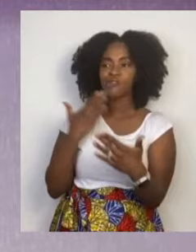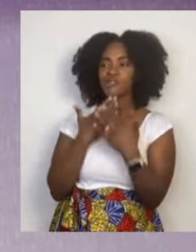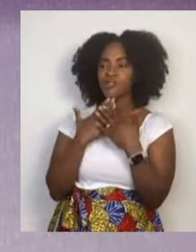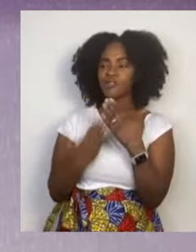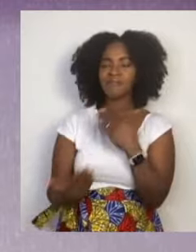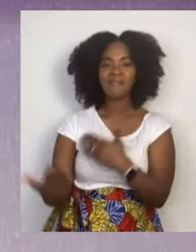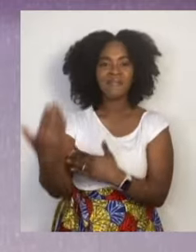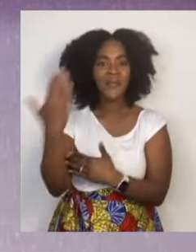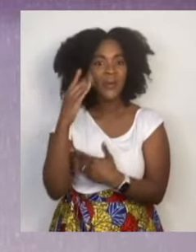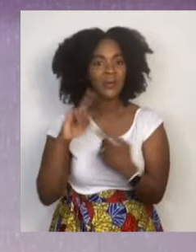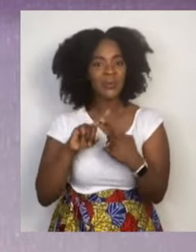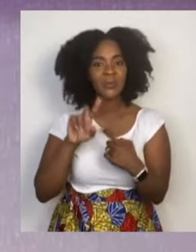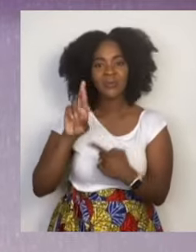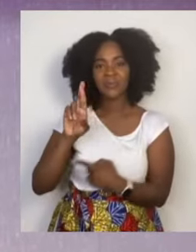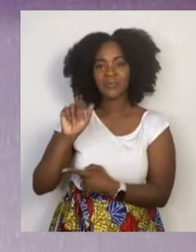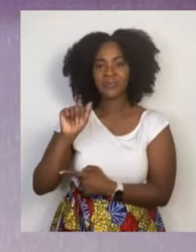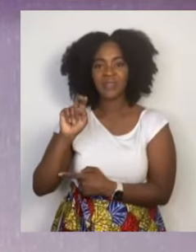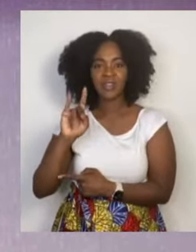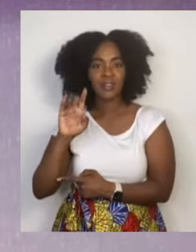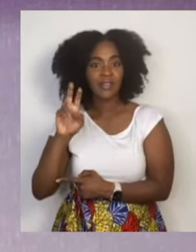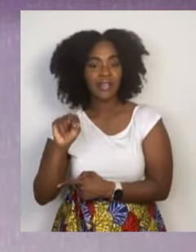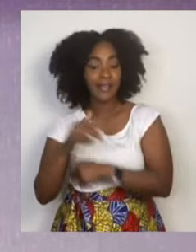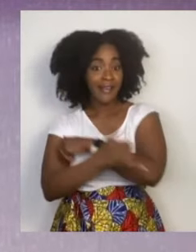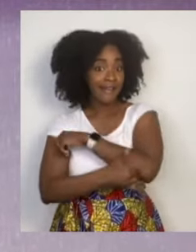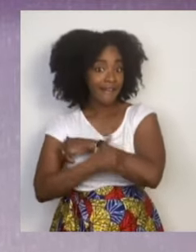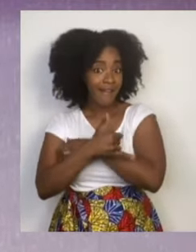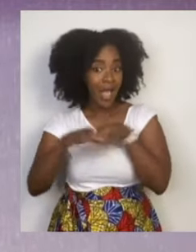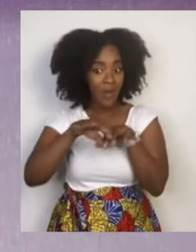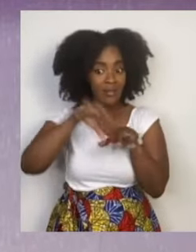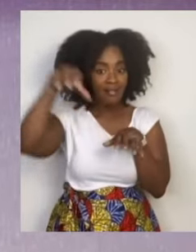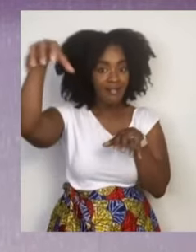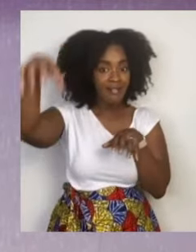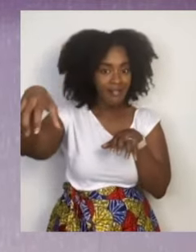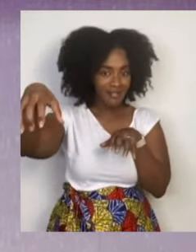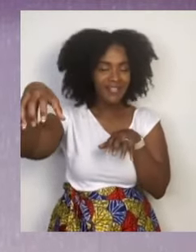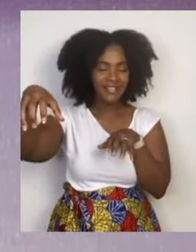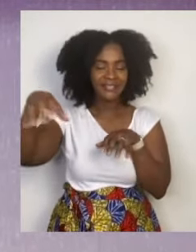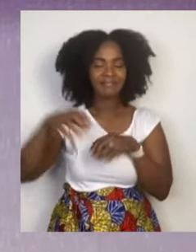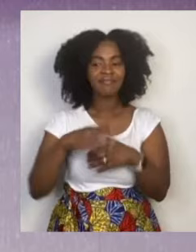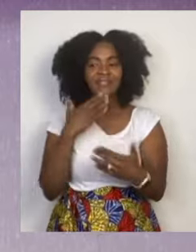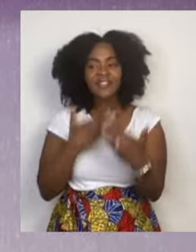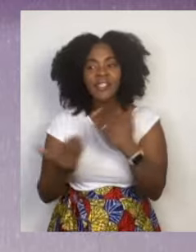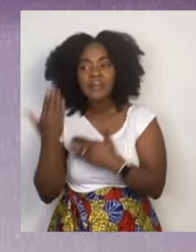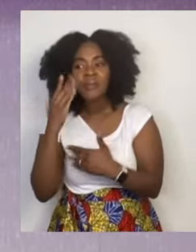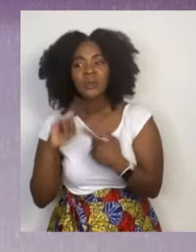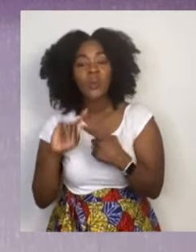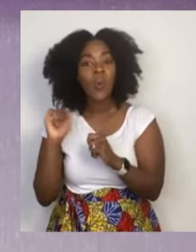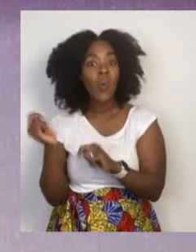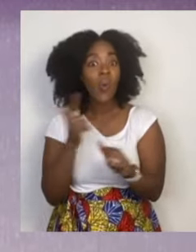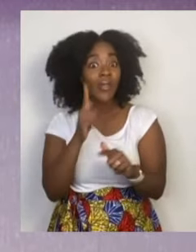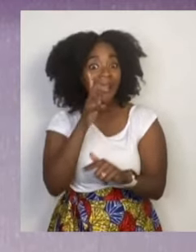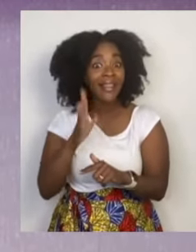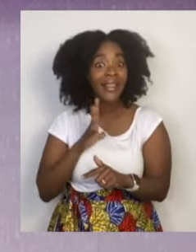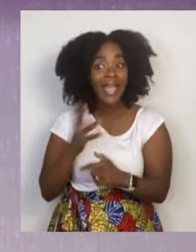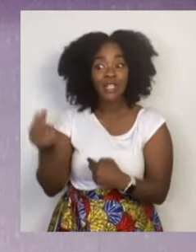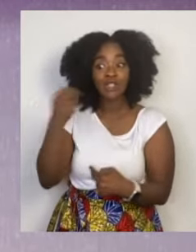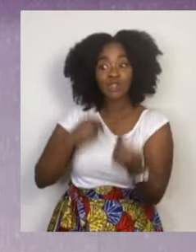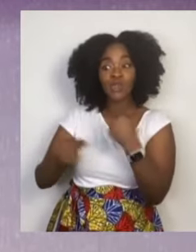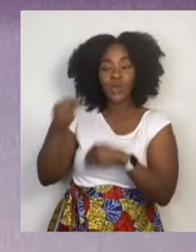County satellite facility. Good morning to all of the ladies who are joining us this morning from the Rankin